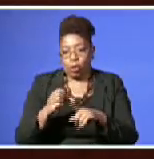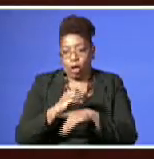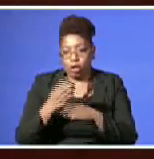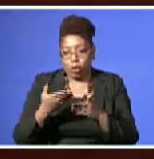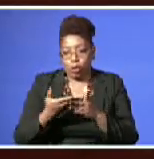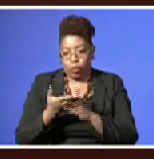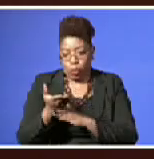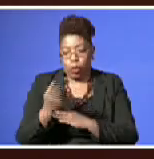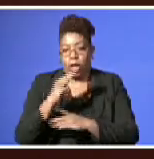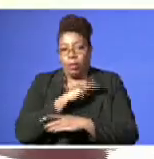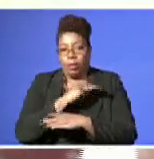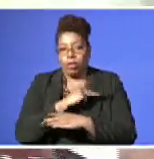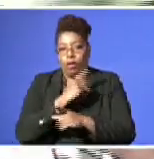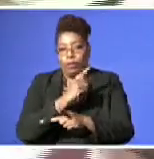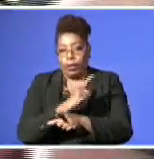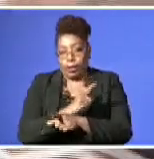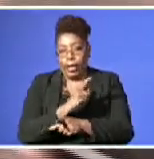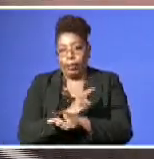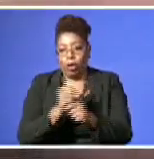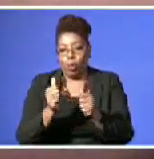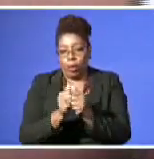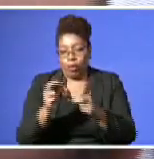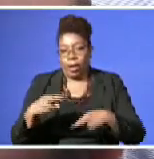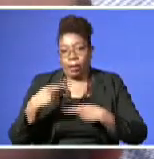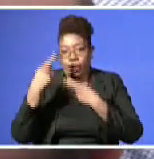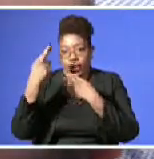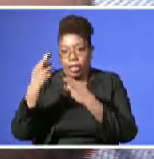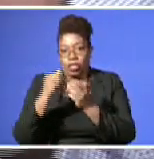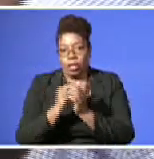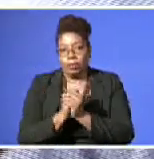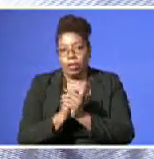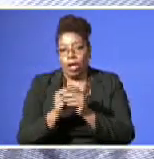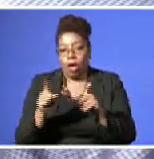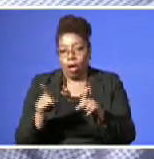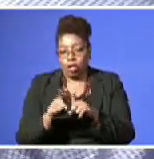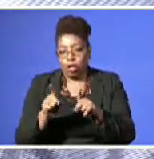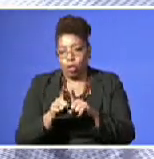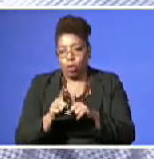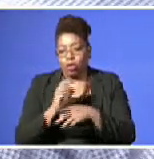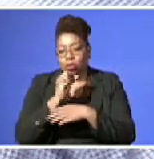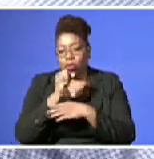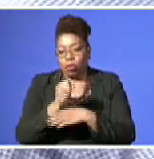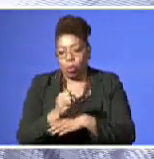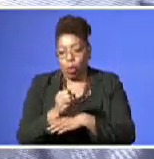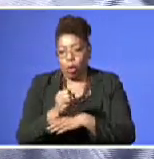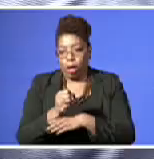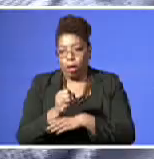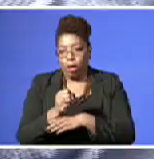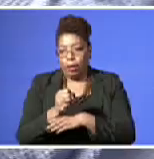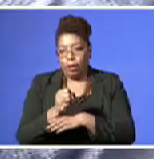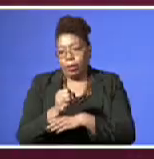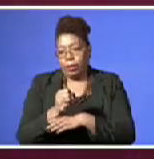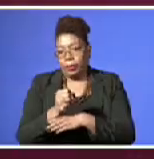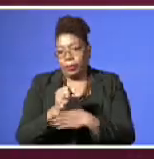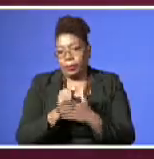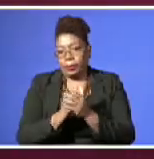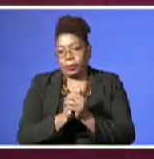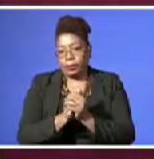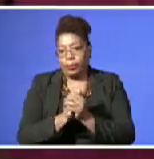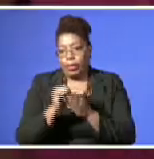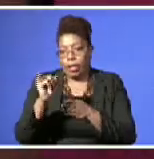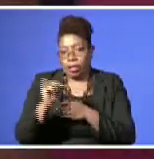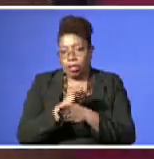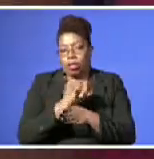Minister of Labor with his recommendations. The move is also expected to restore the confidence of workers across the country in the tribunal. The